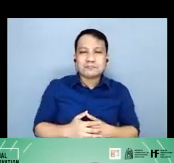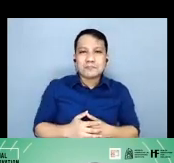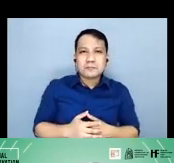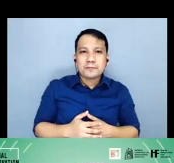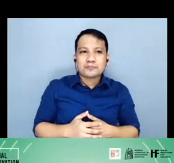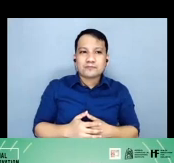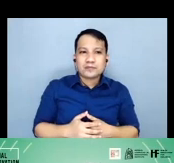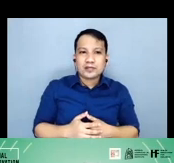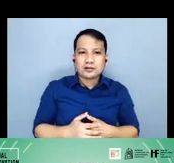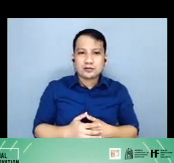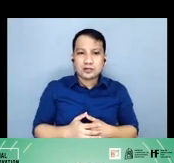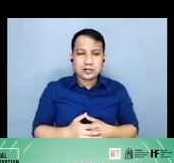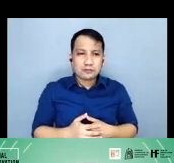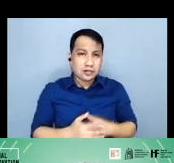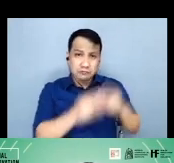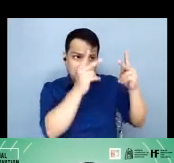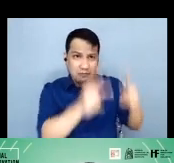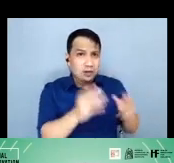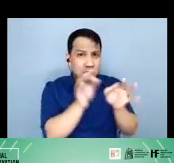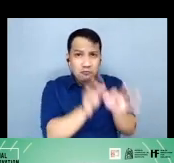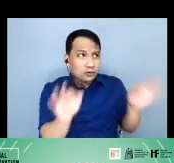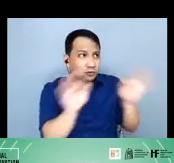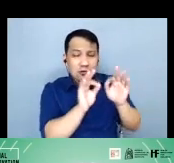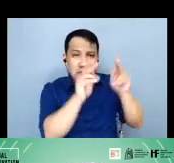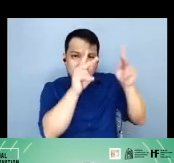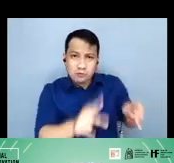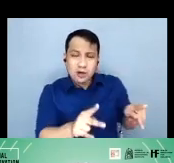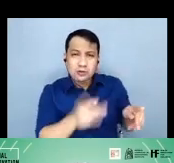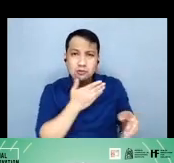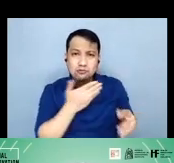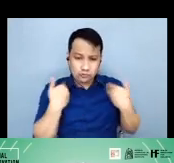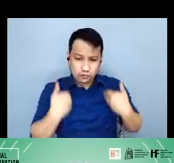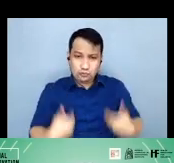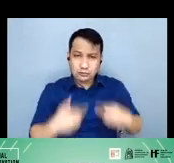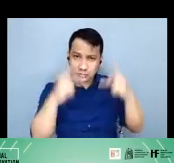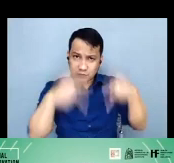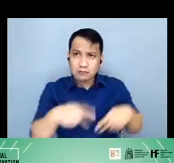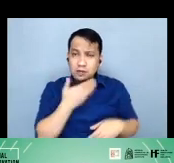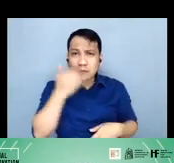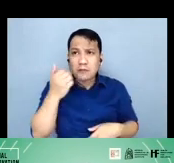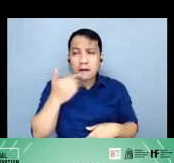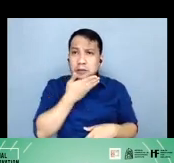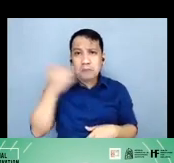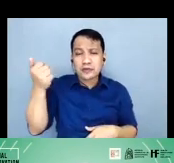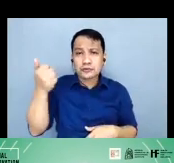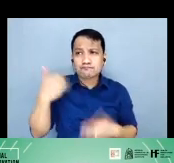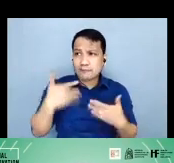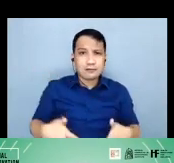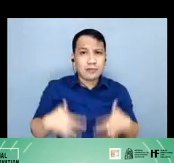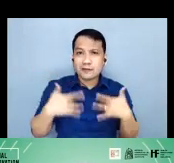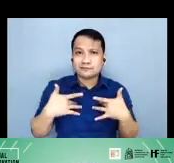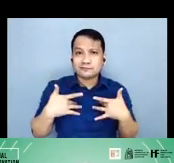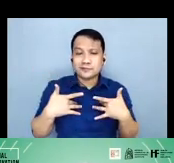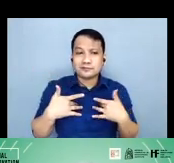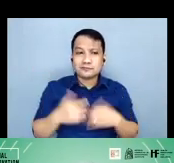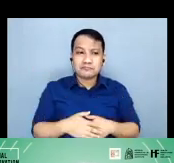the goal of humanity is to make life better, to develop, to innovate. And so when we develop, we make life better. So you see here, it's both